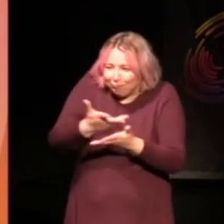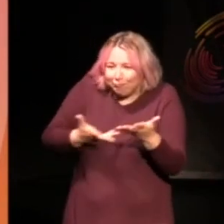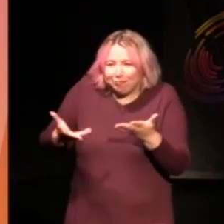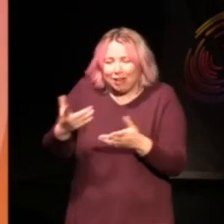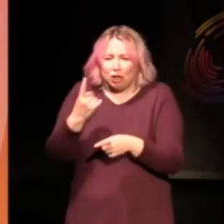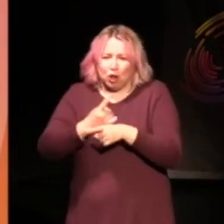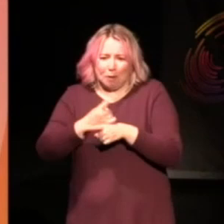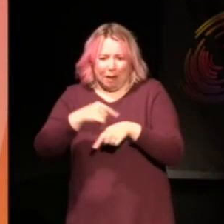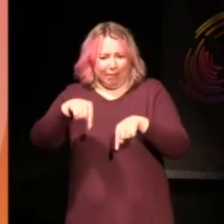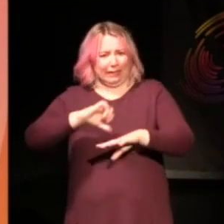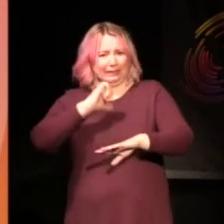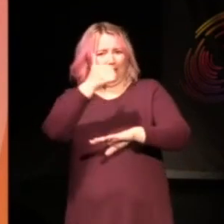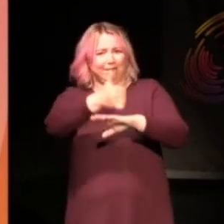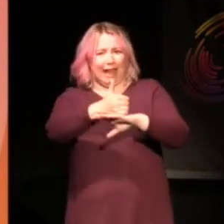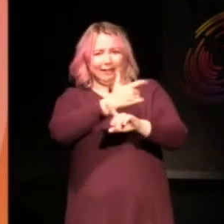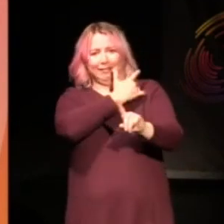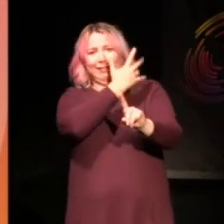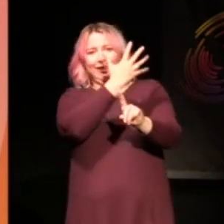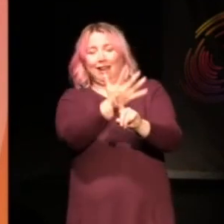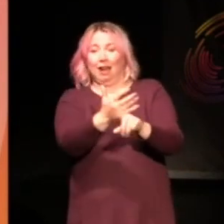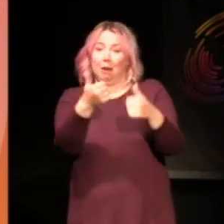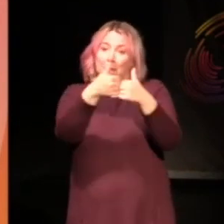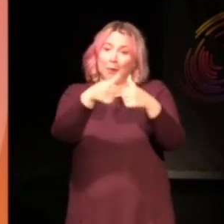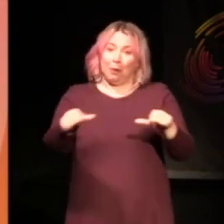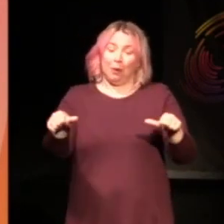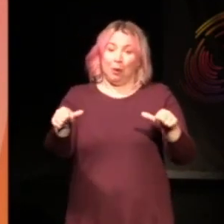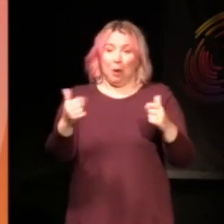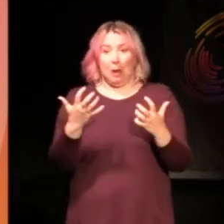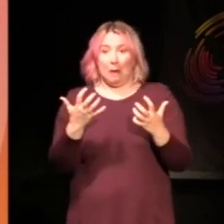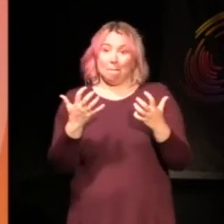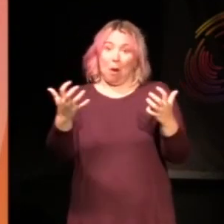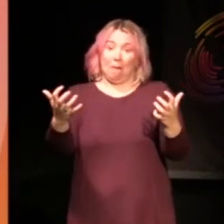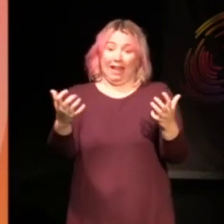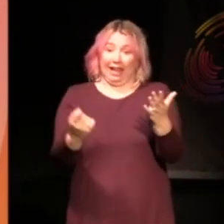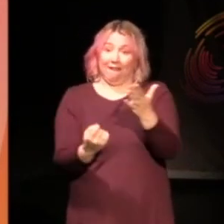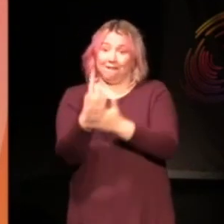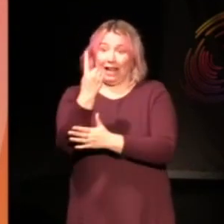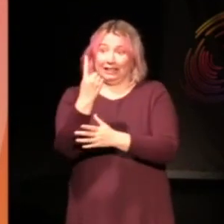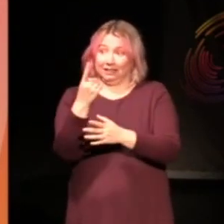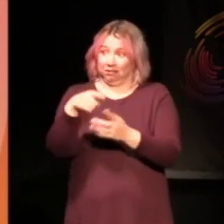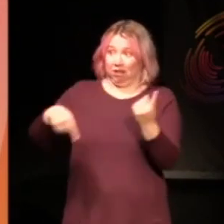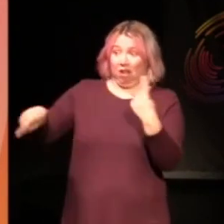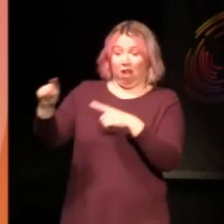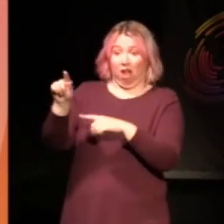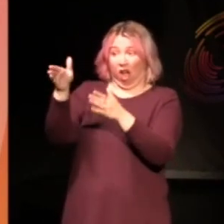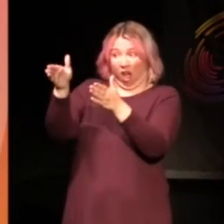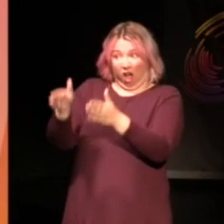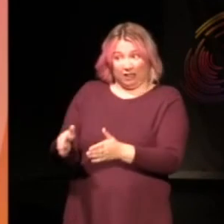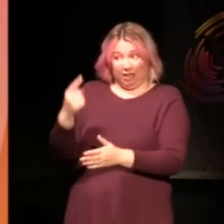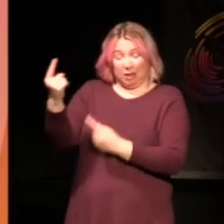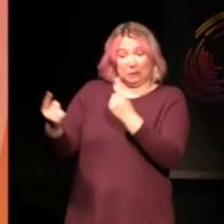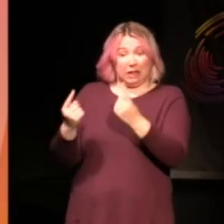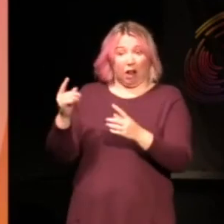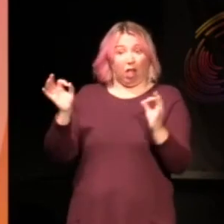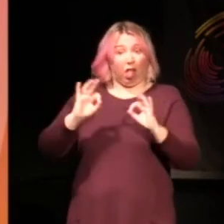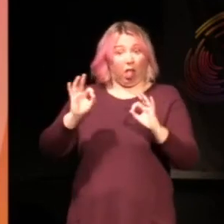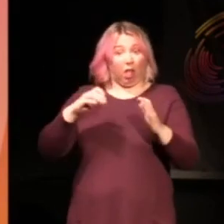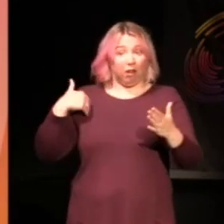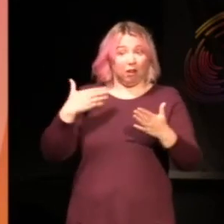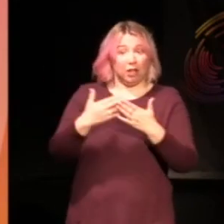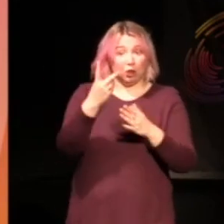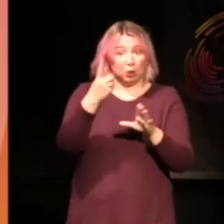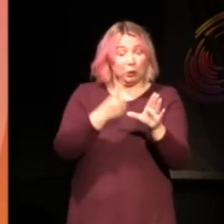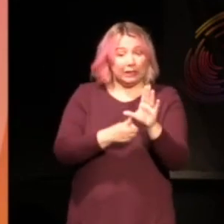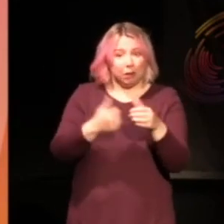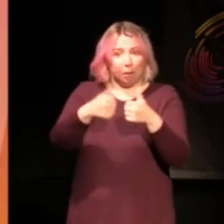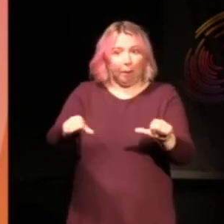this event for so long, and this is actually the first public event that many of the artists have ever done in the last 2 years. So it's a sort of, my